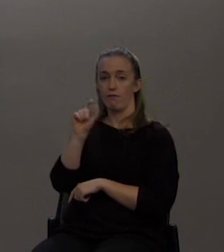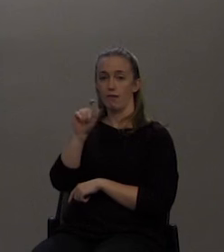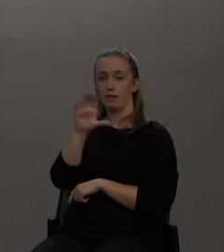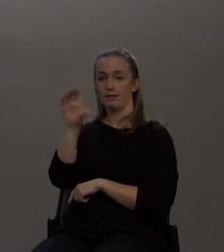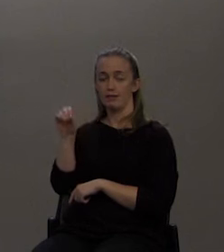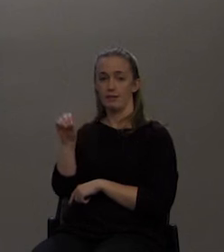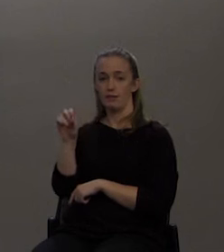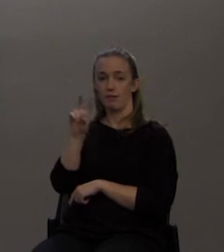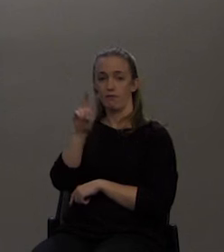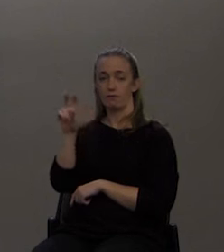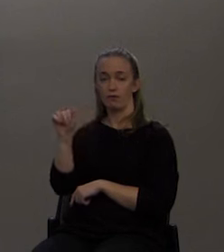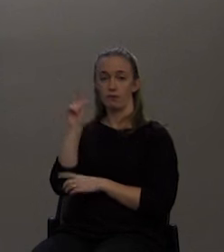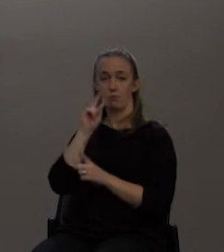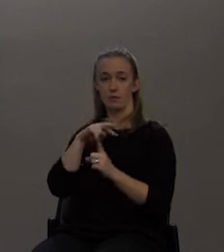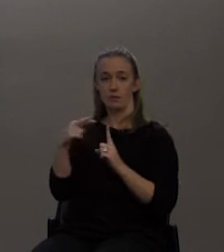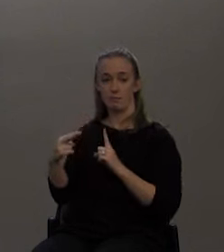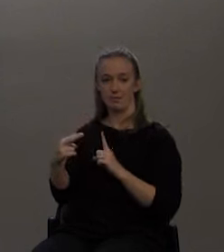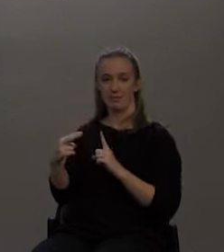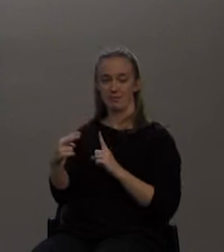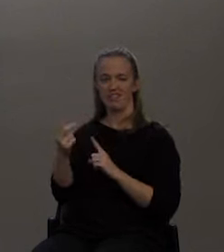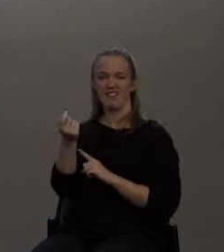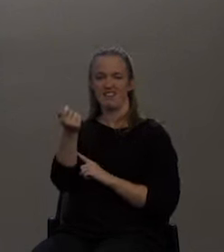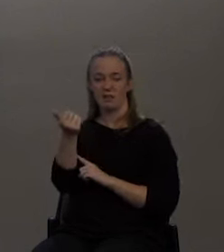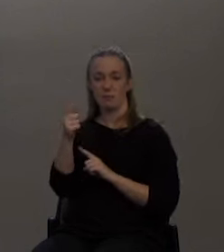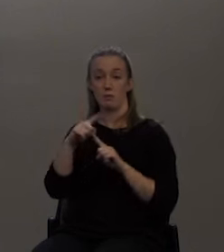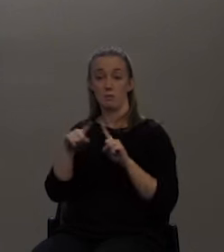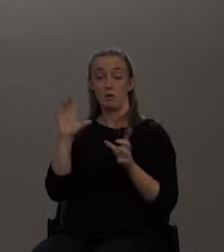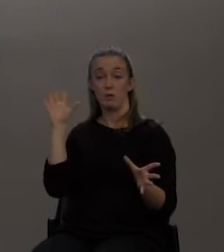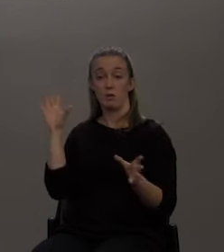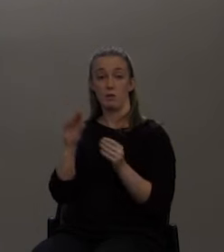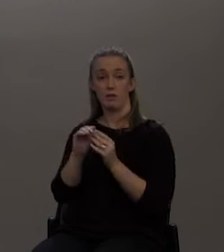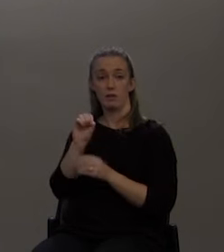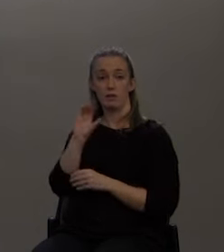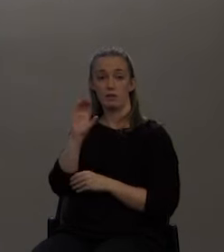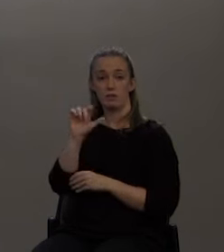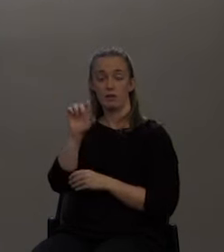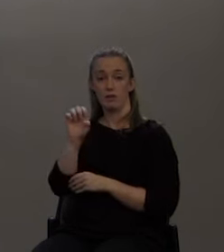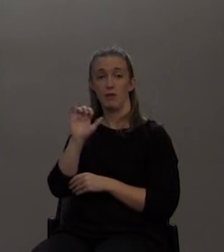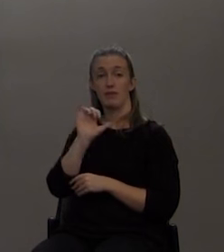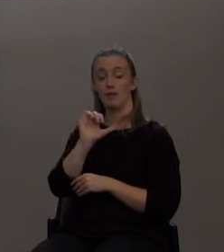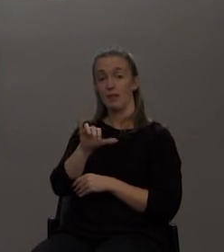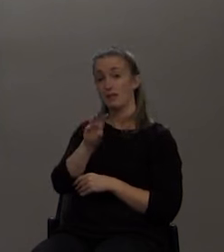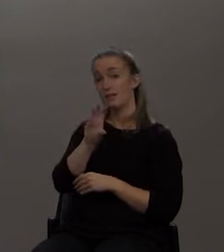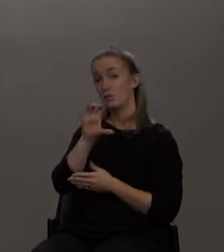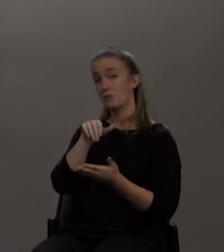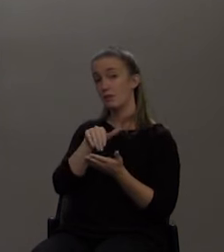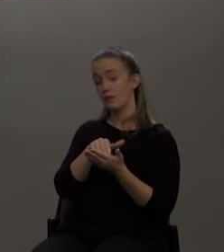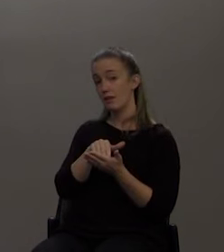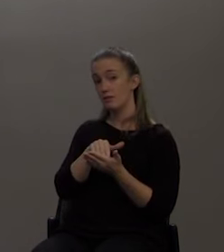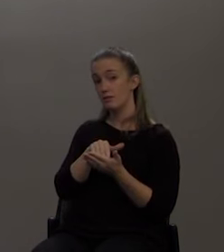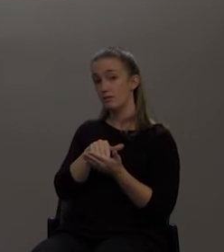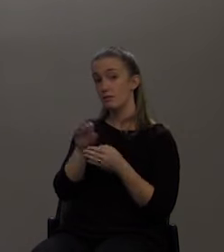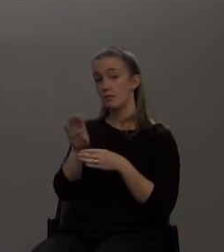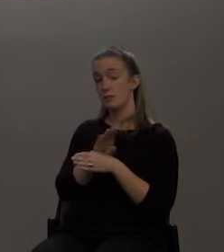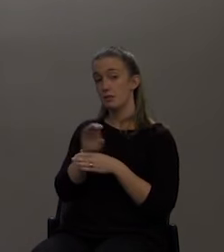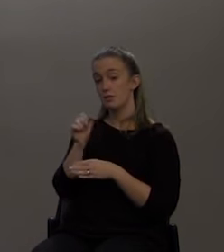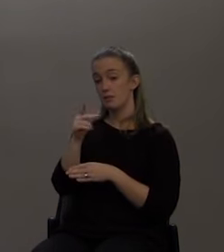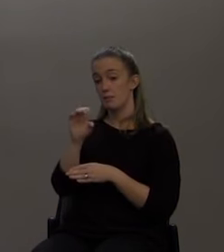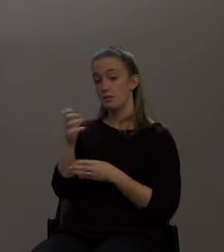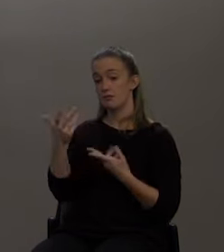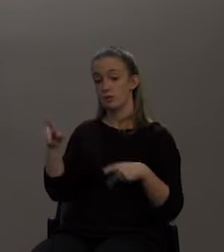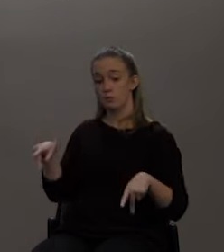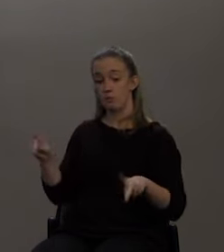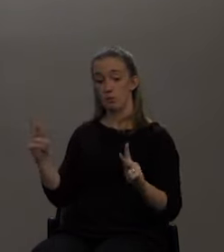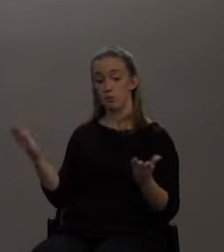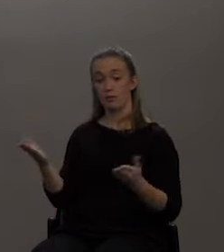not a whole lot, but when we look at it on an overall scale, that's 60,000 square feet of commercial space a year that has been delivered or has been permitted